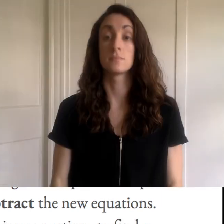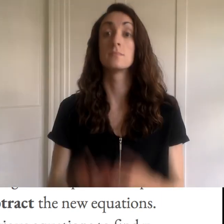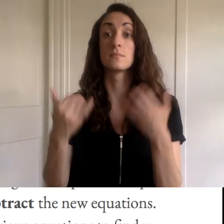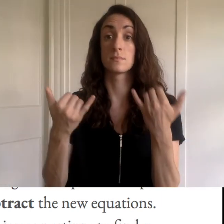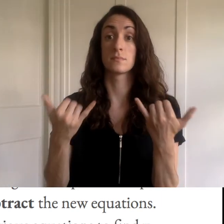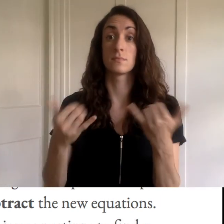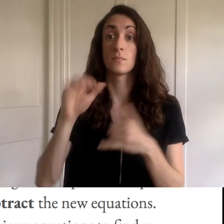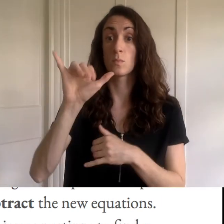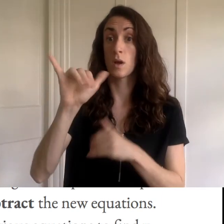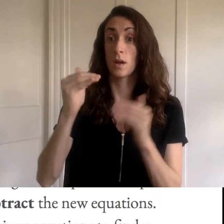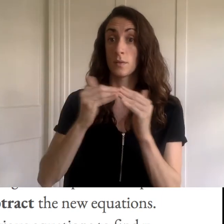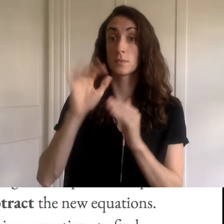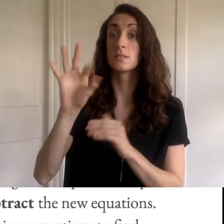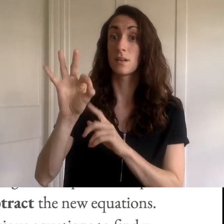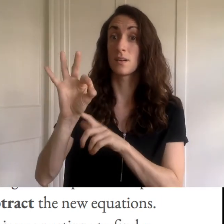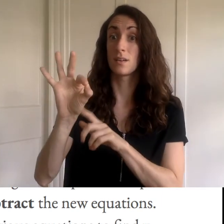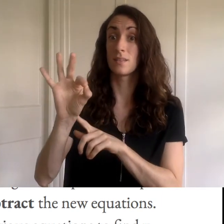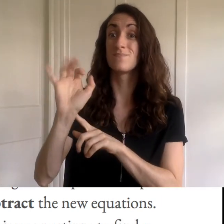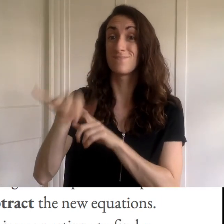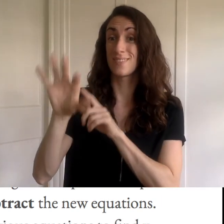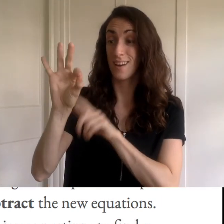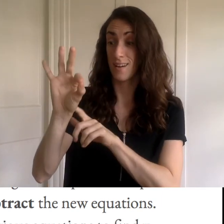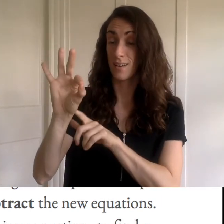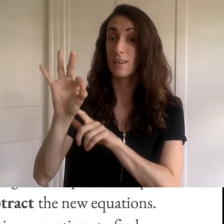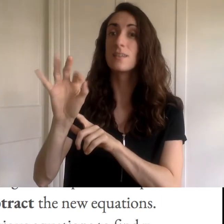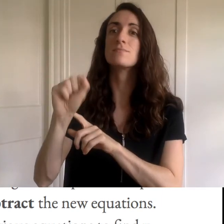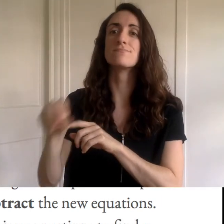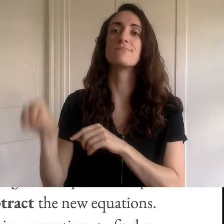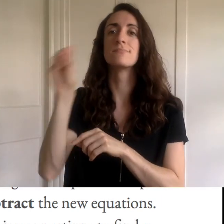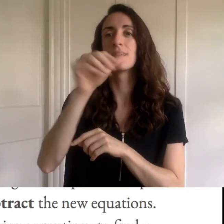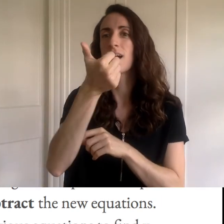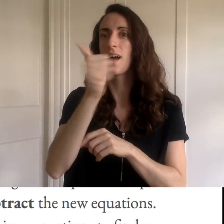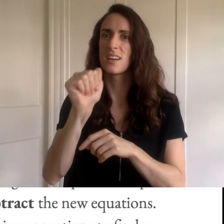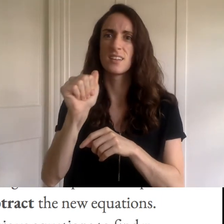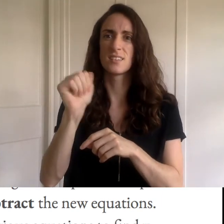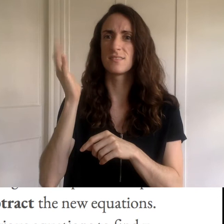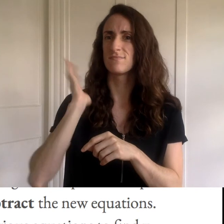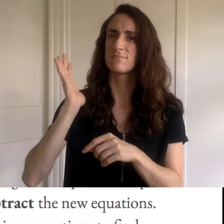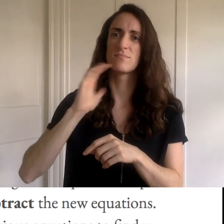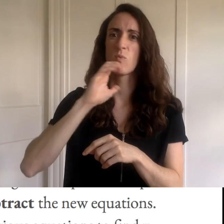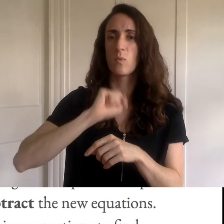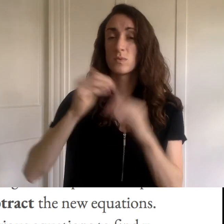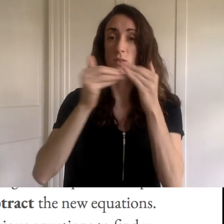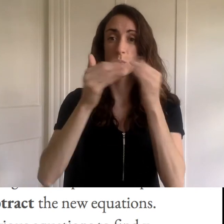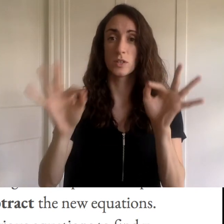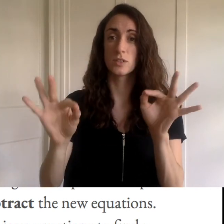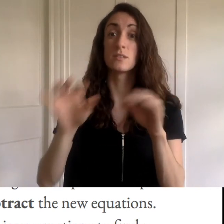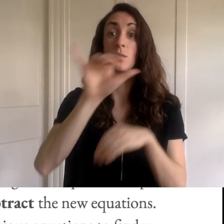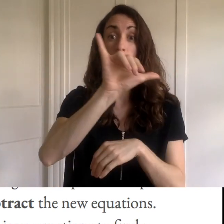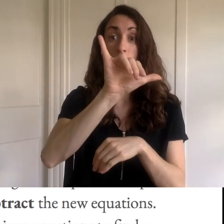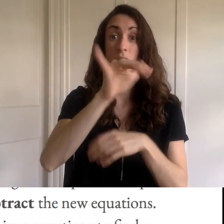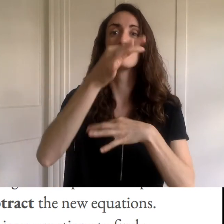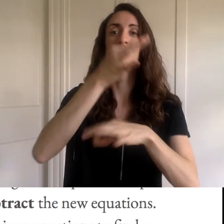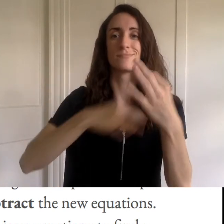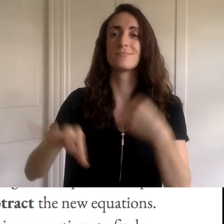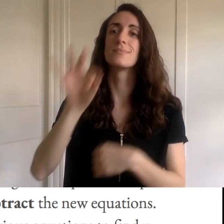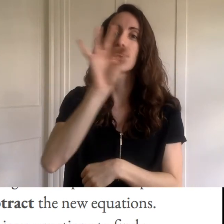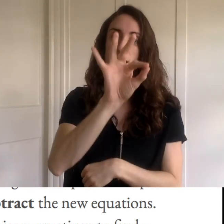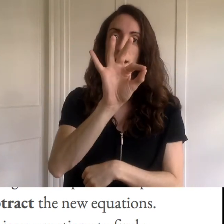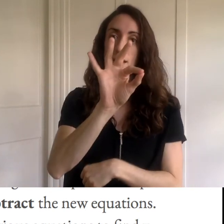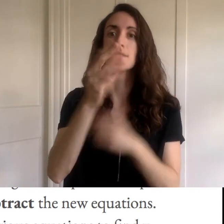So now we've found that y equals 9. So we can go back to any previous equation in this system and replace y with 9.